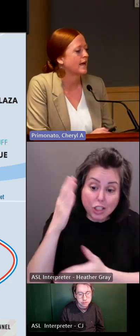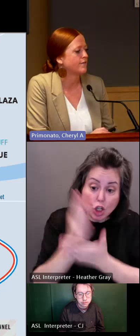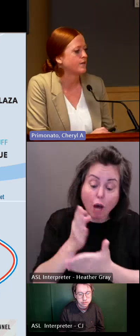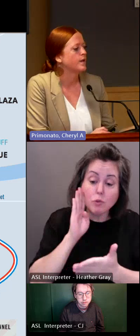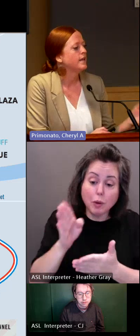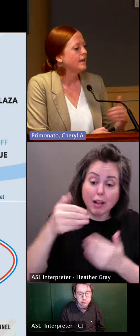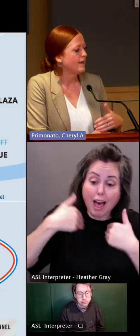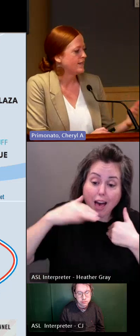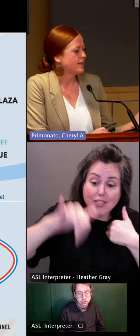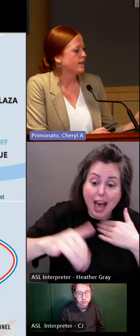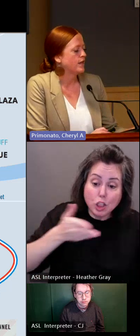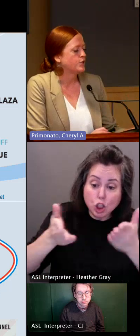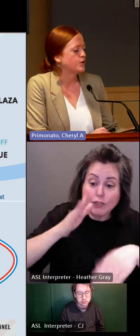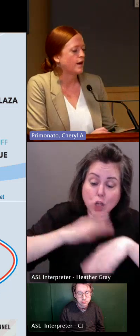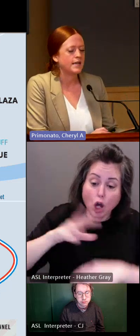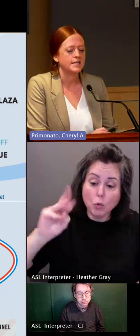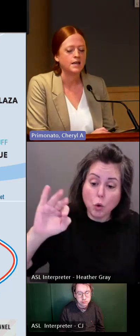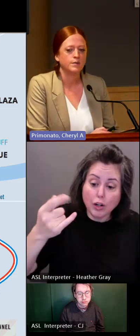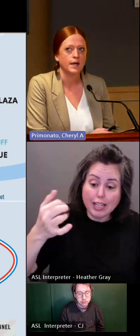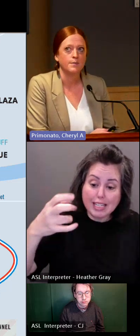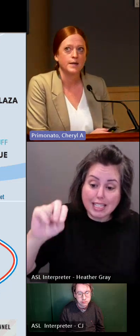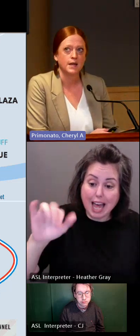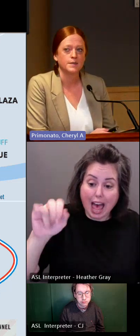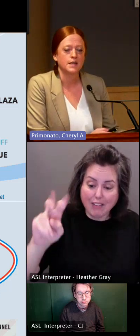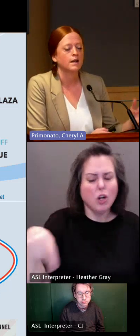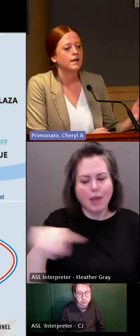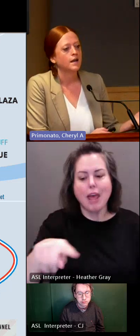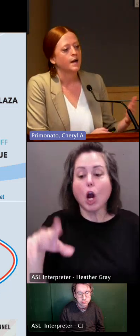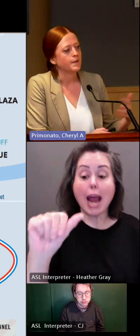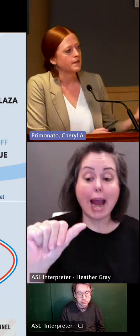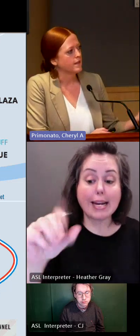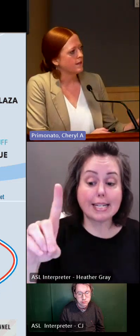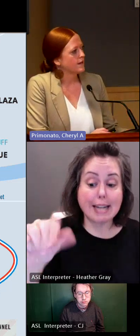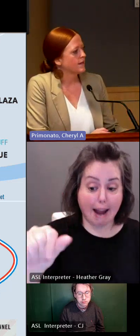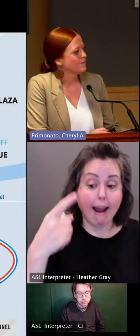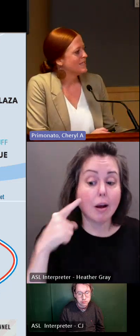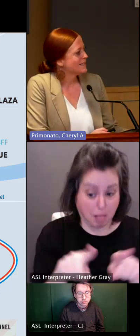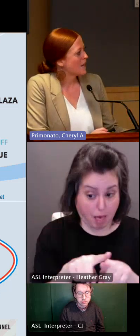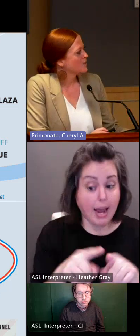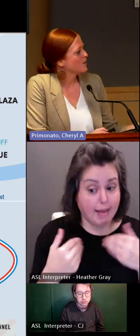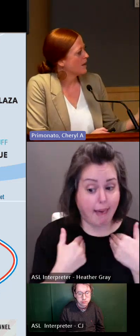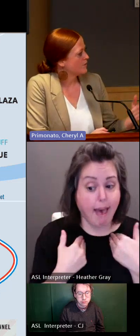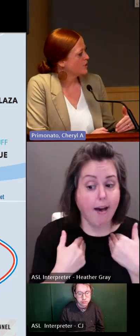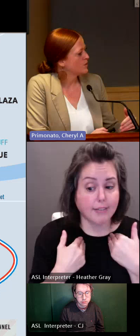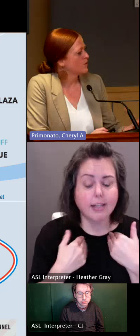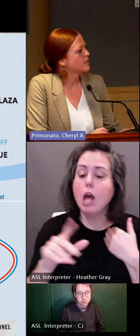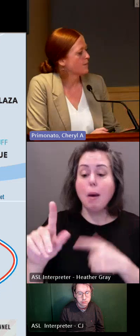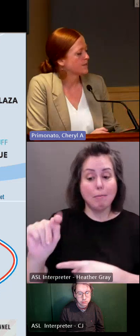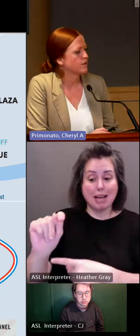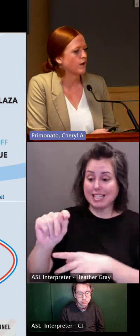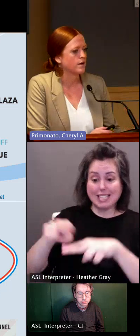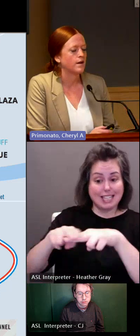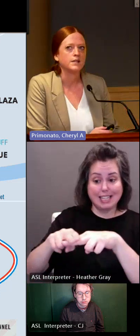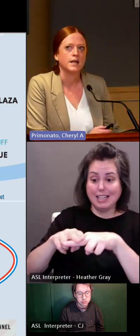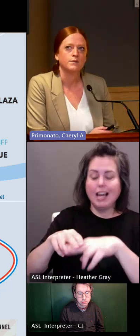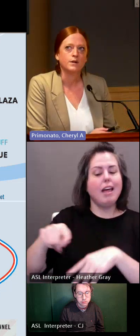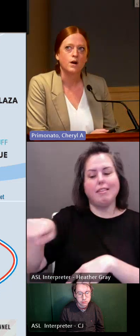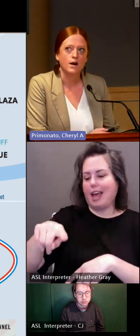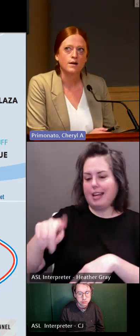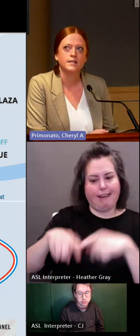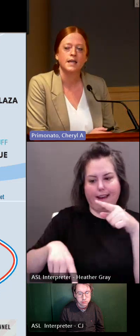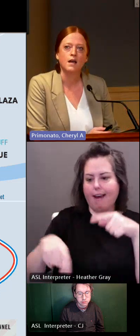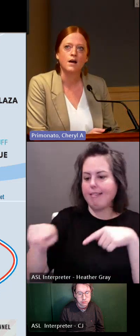on Warrington Avenue. And they do have ADA compliant bus stops there. But the T stops, they will have to use those steps at the front of the